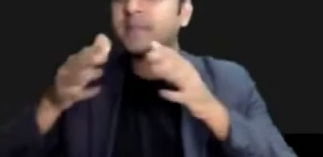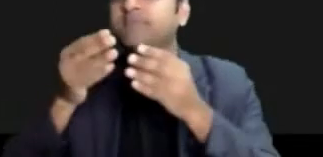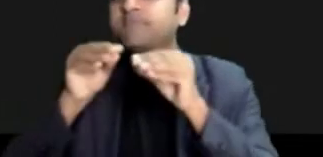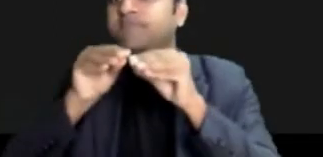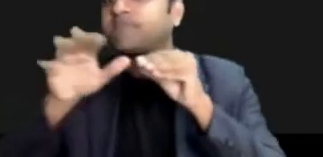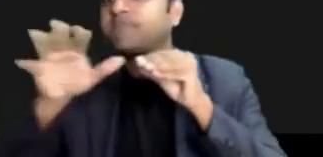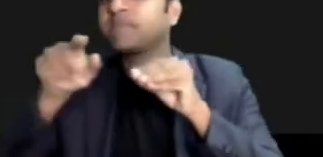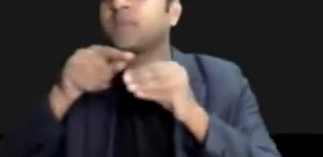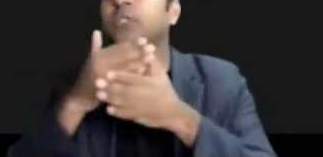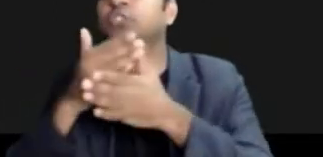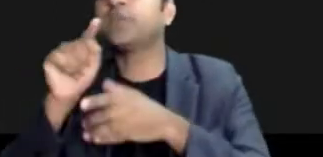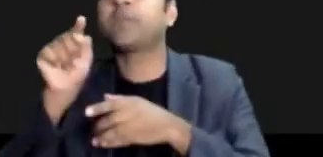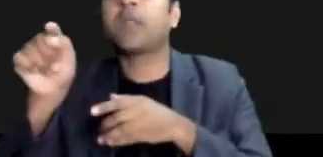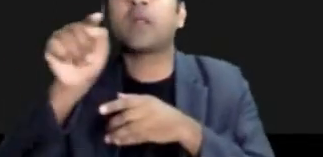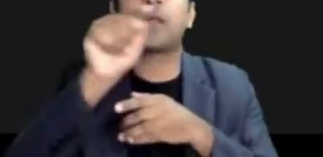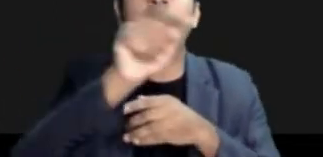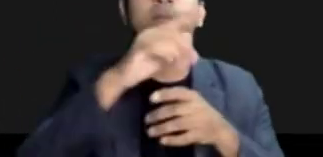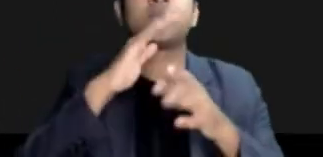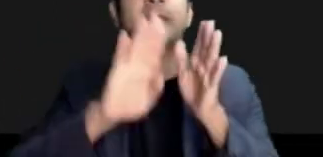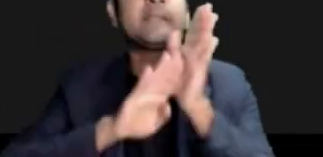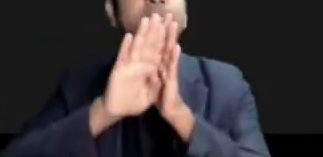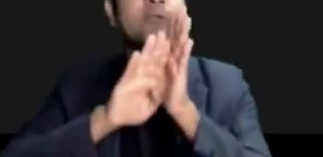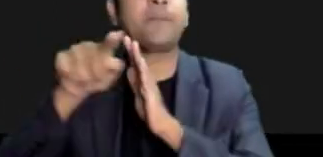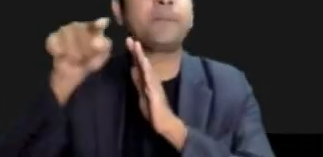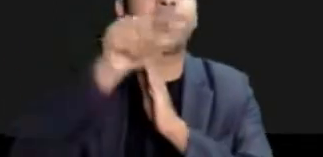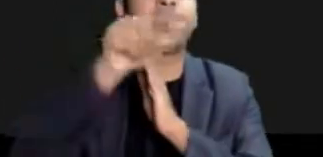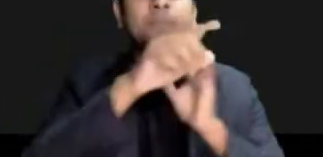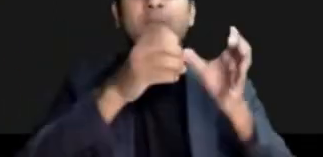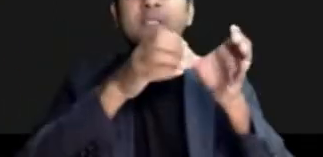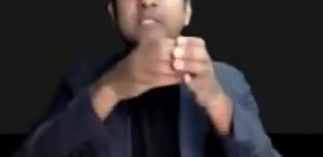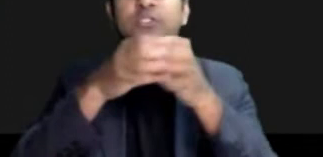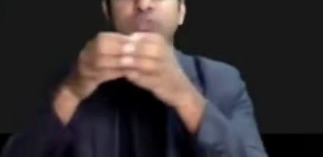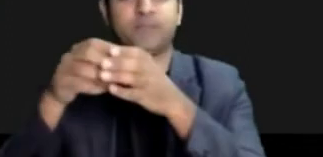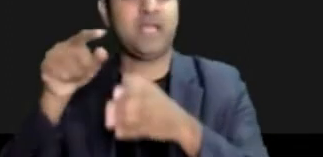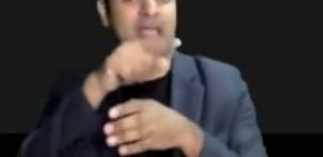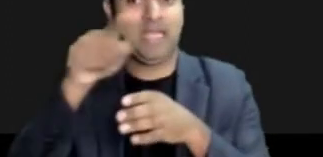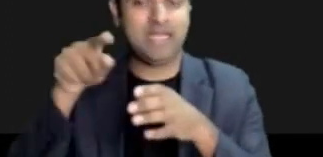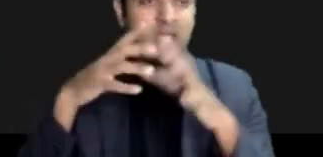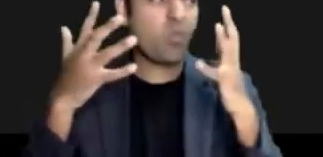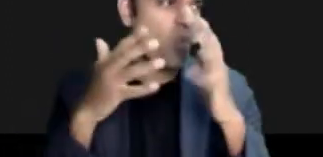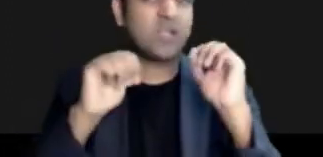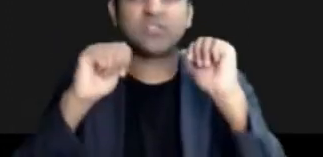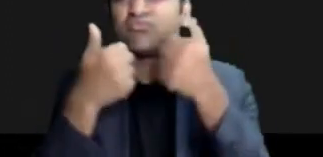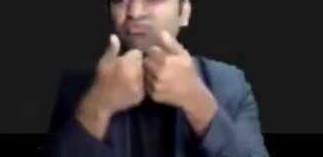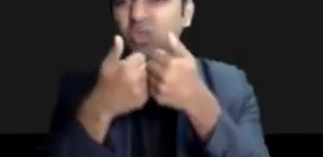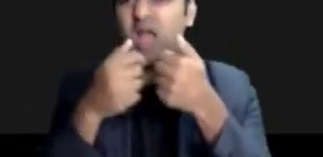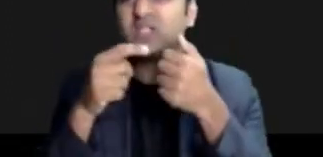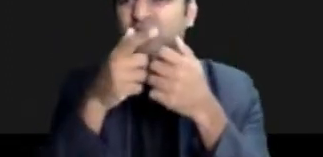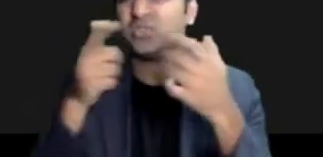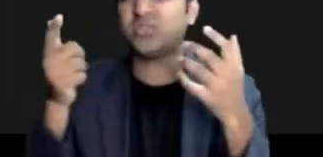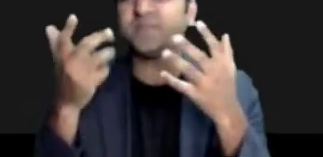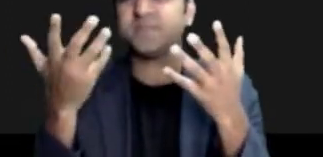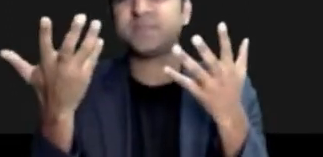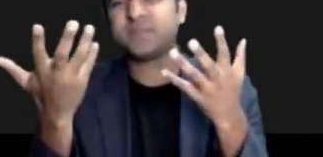think not all actors, not all mainstream actors in the sector will take most of these